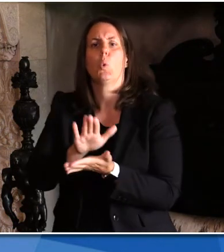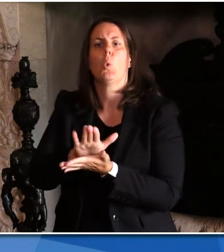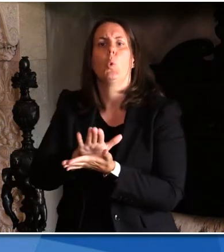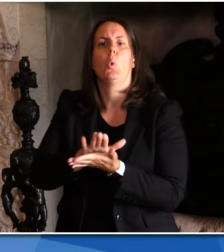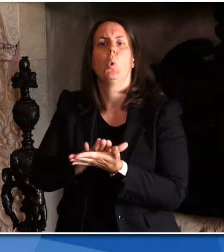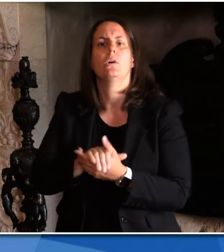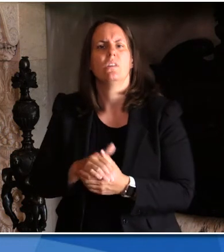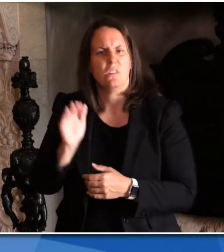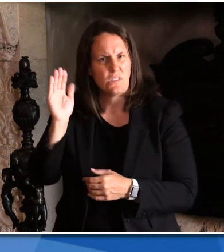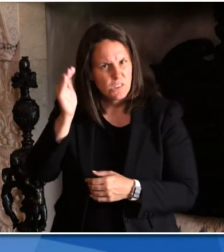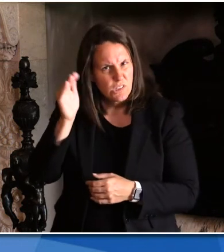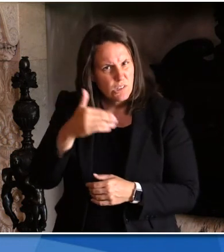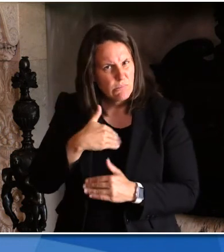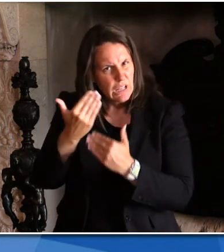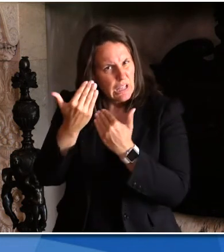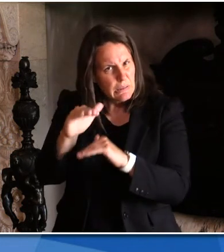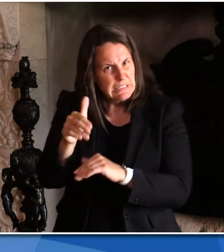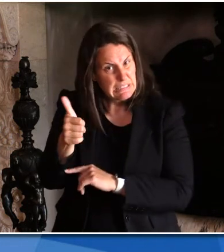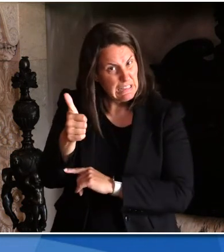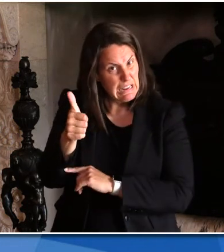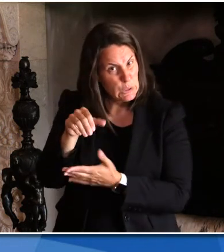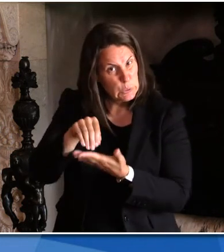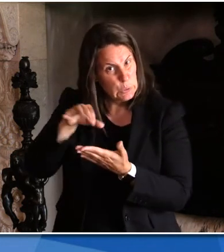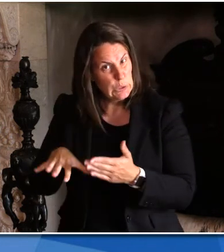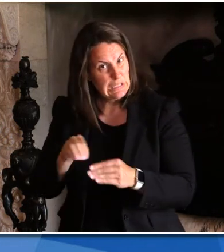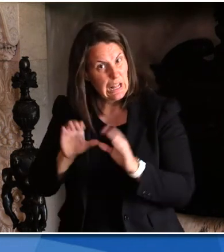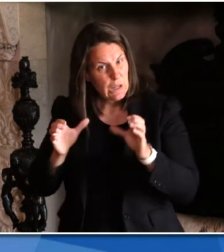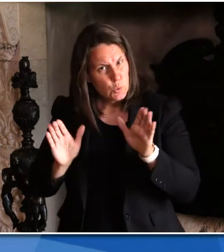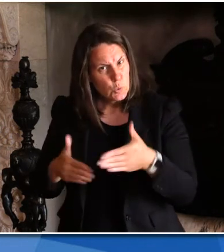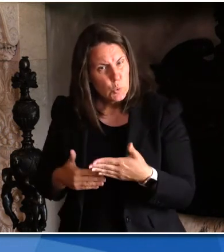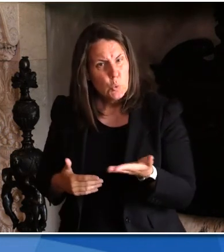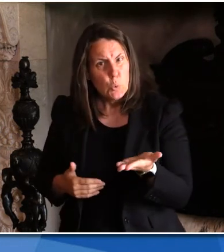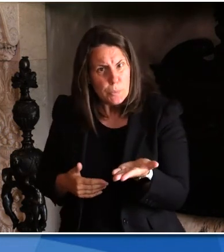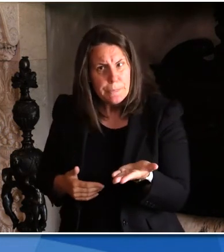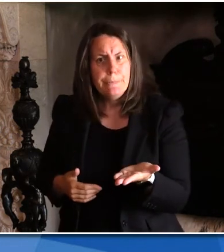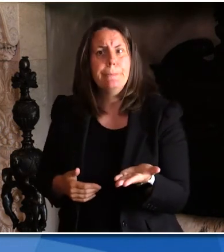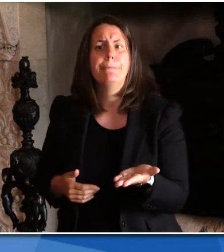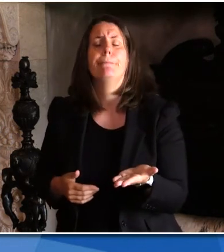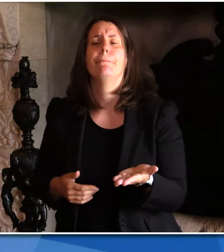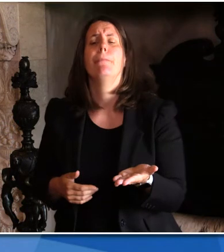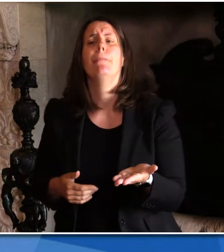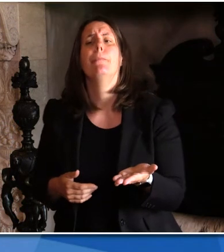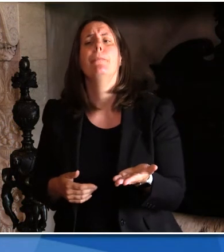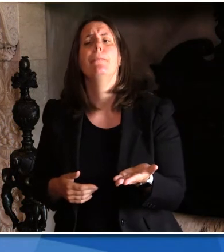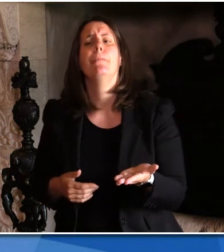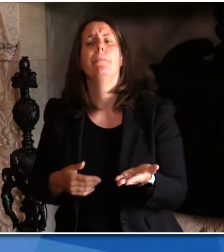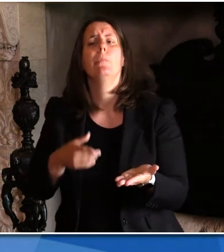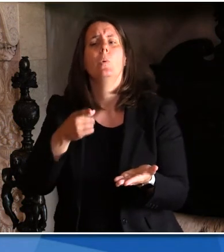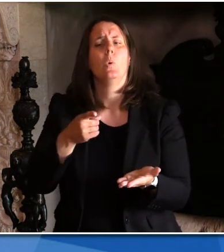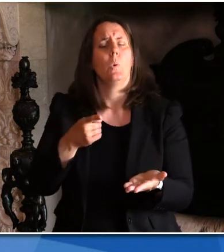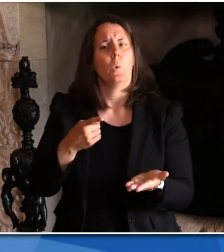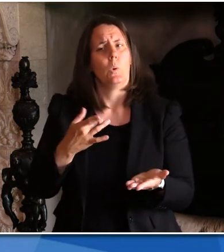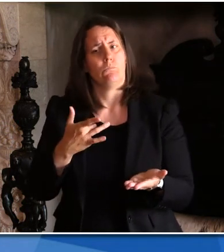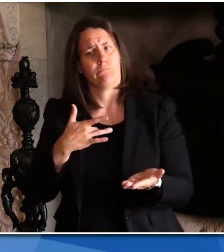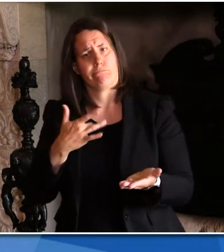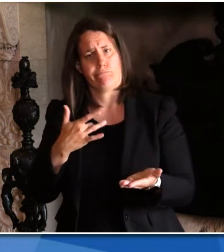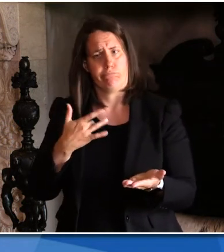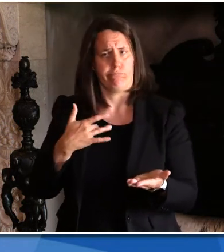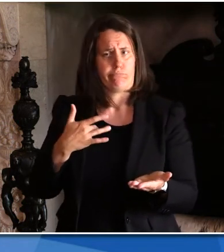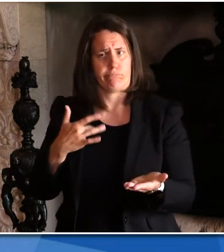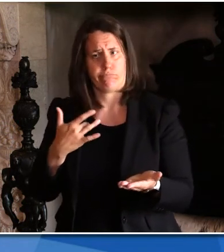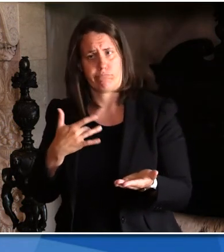districts and communities where COVID-19 isn't as prevalent could or should reopen more, have more students in the classroom